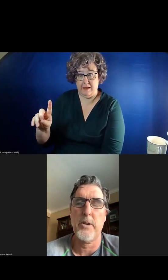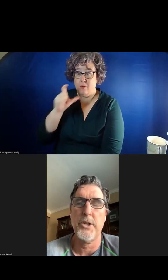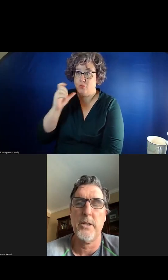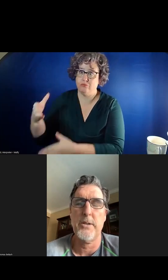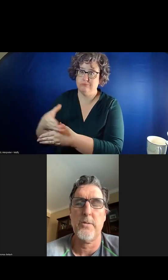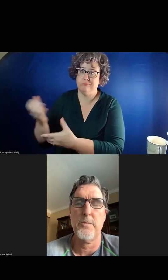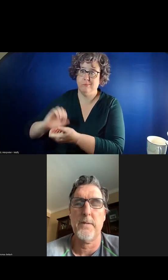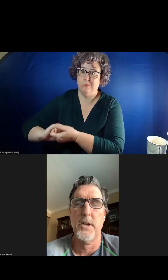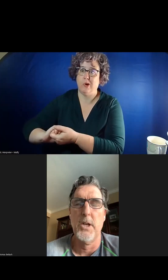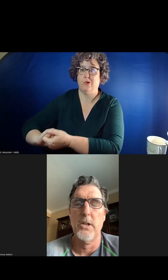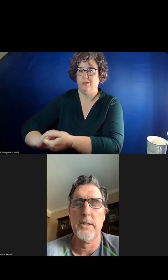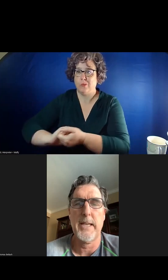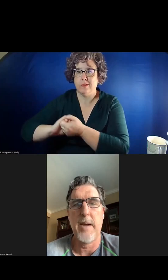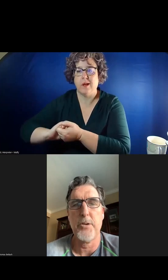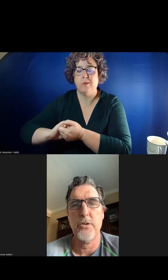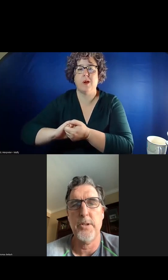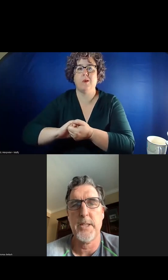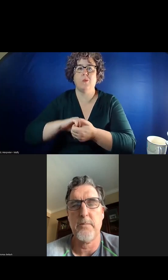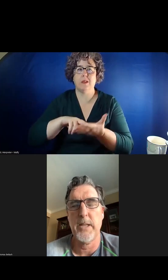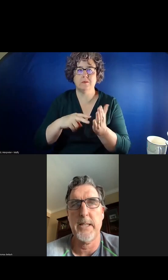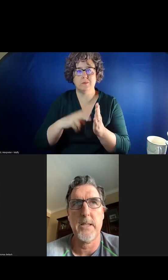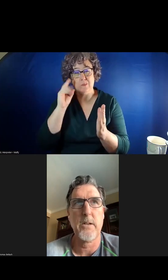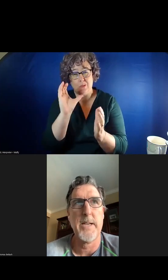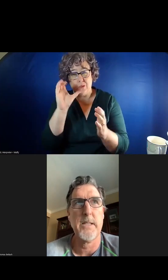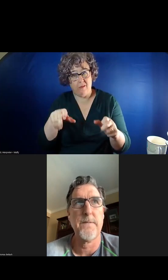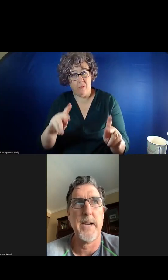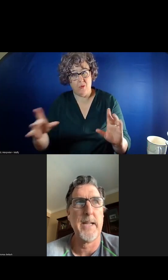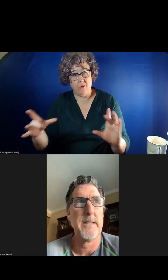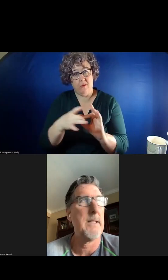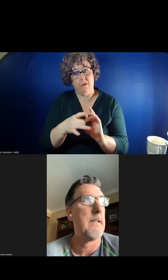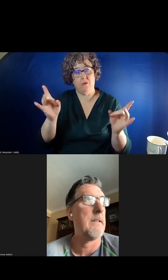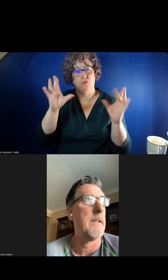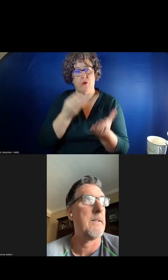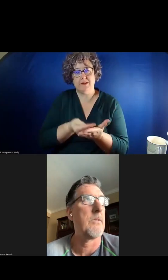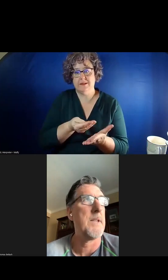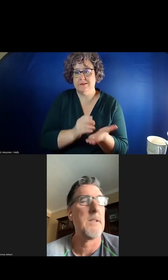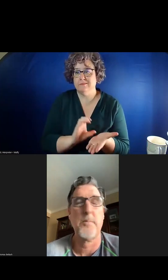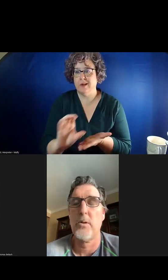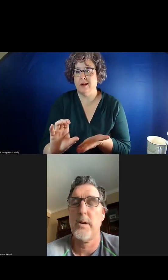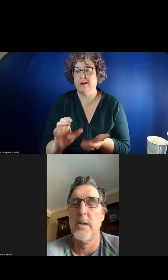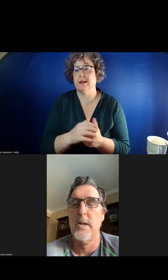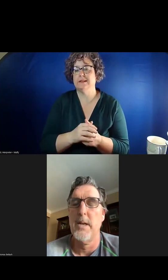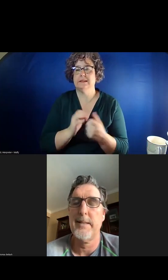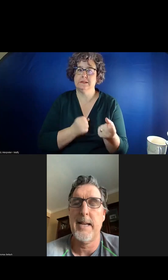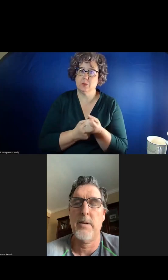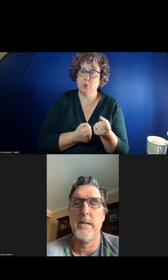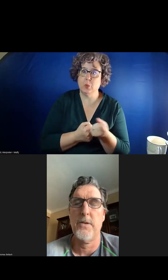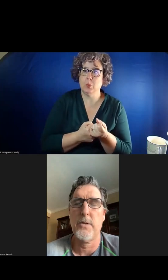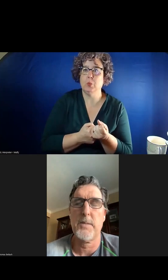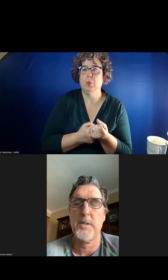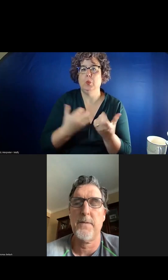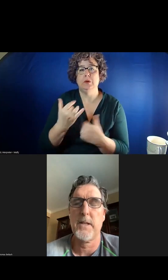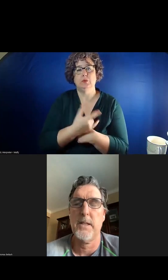in collaboration in terms of looking at opportunities as it relates to crisis financing and crisis support. And today I